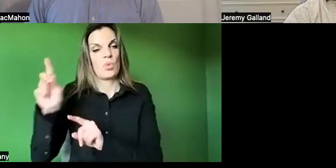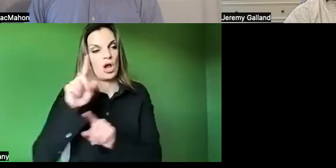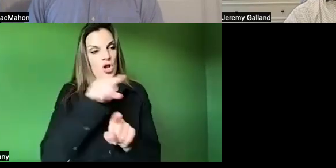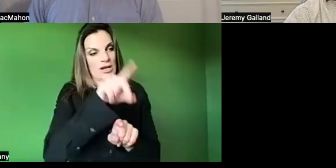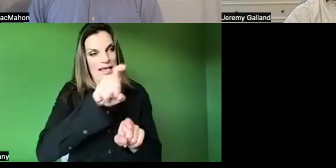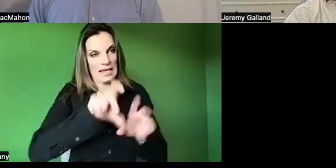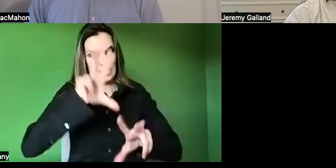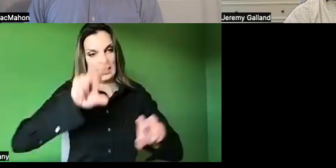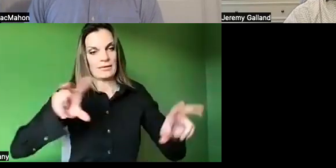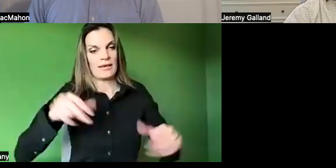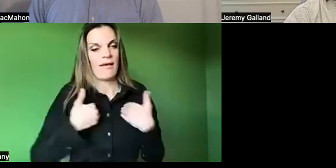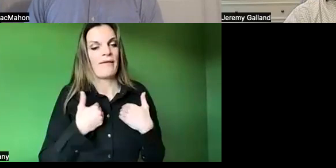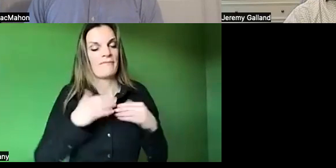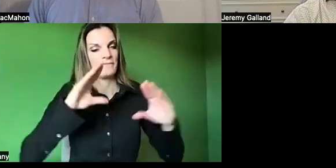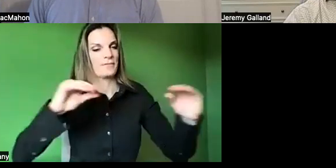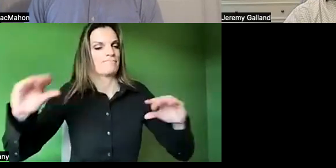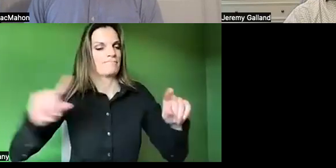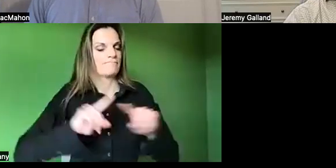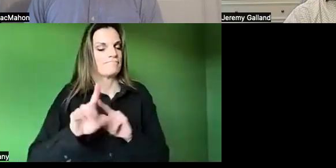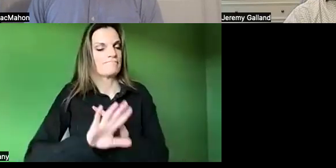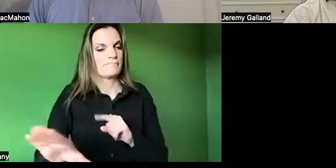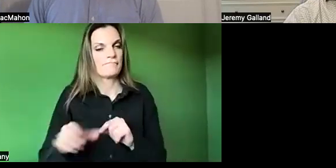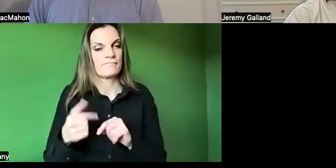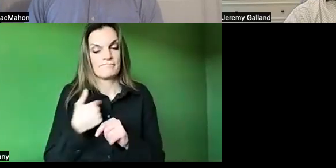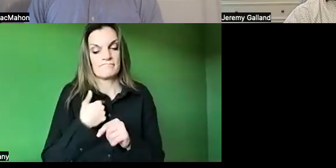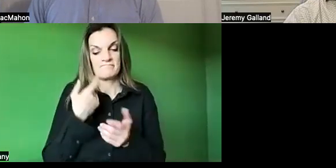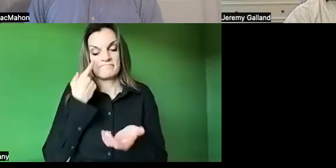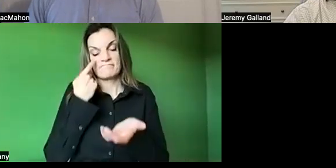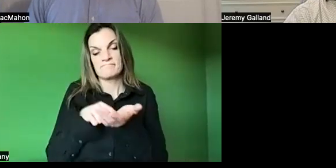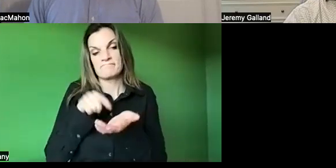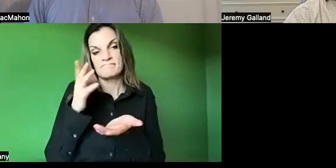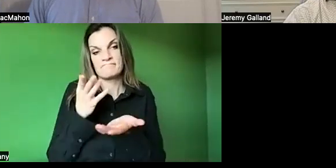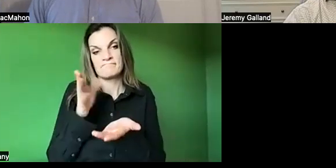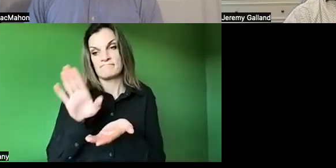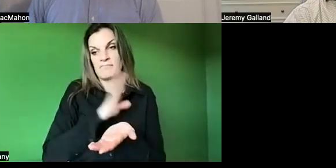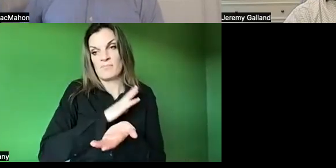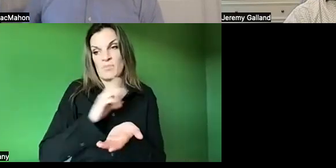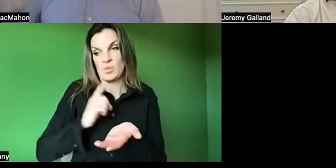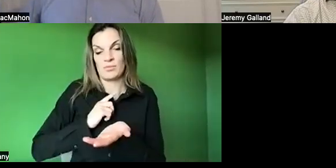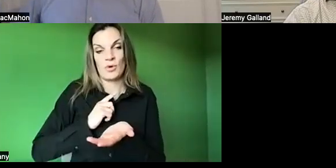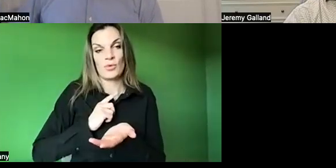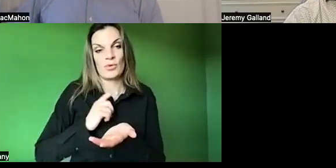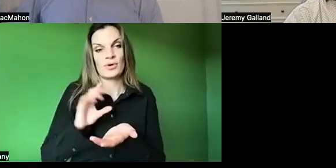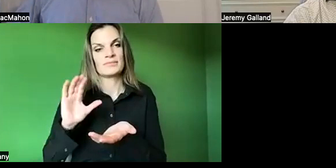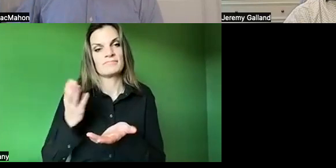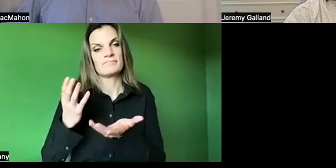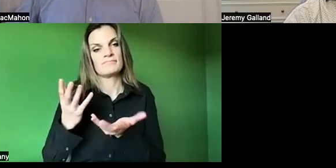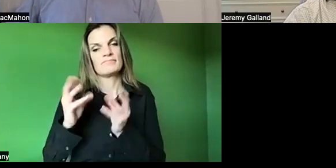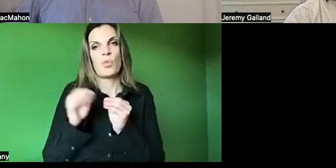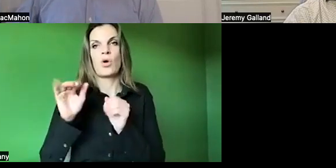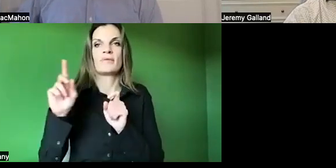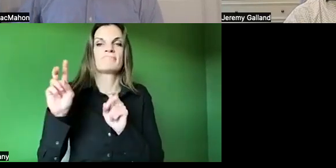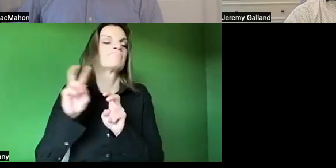need. And I see the role of a board member as a little bit more